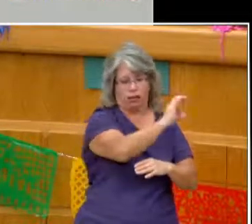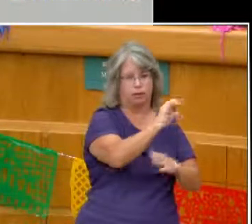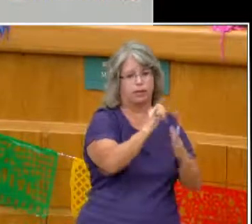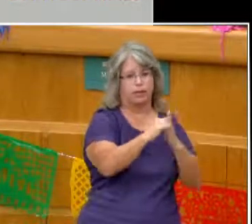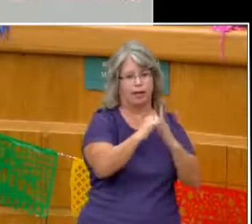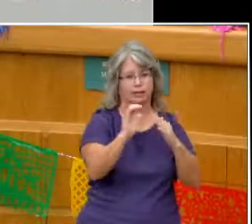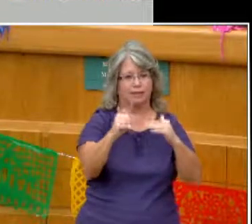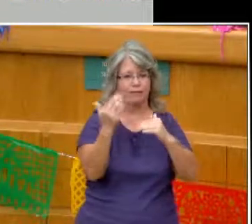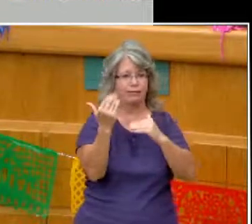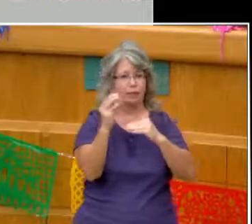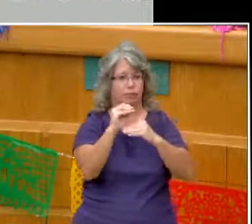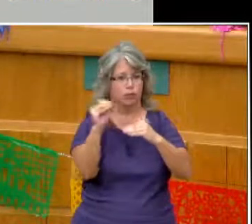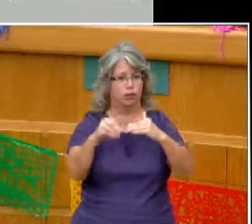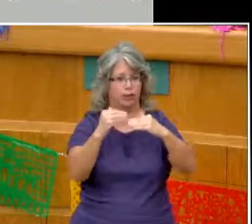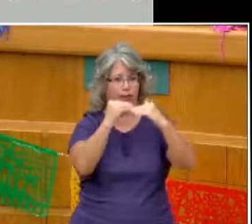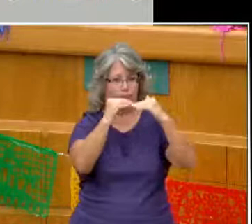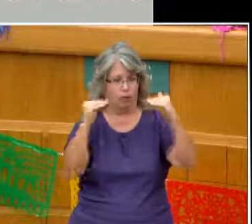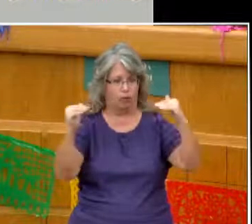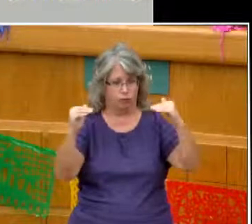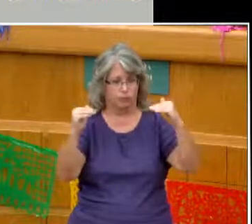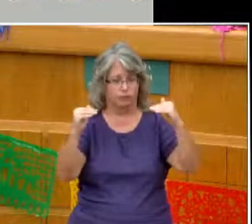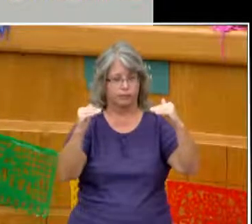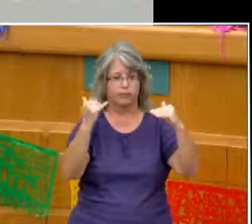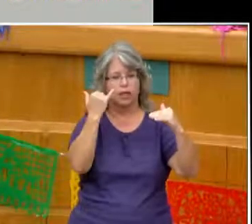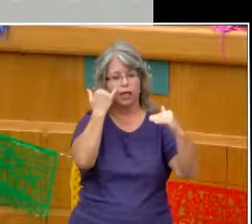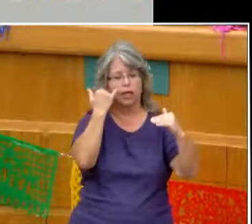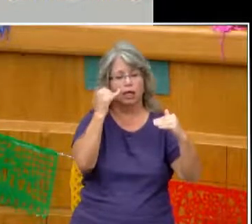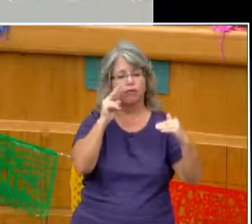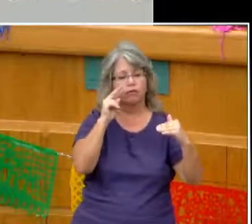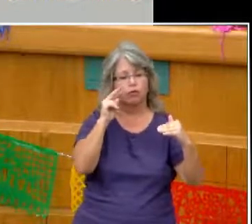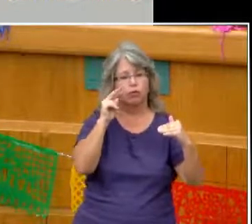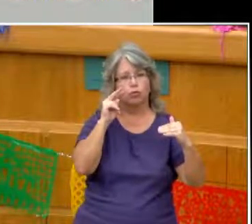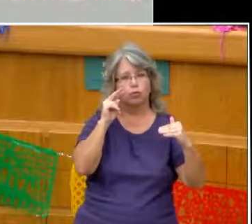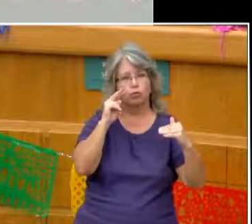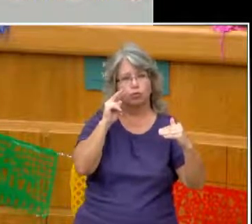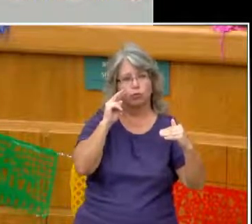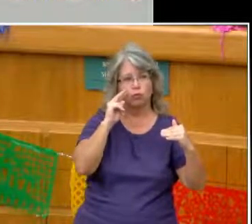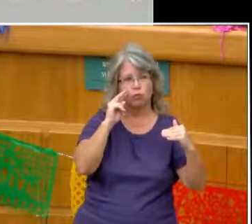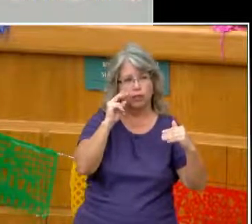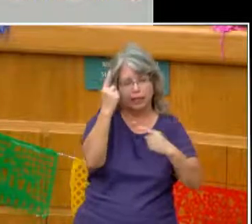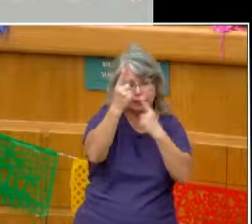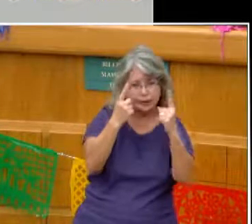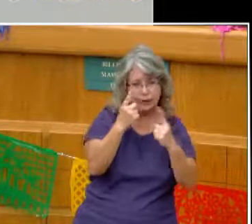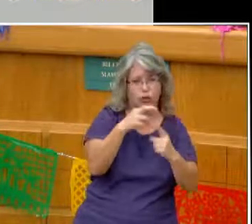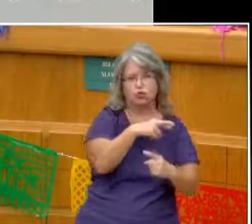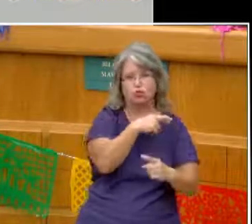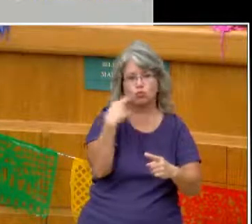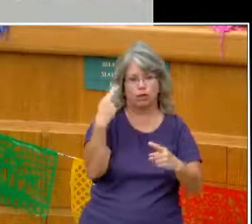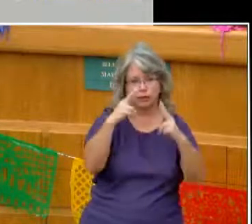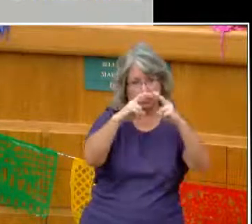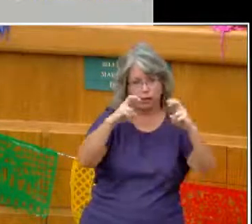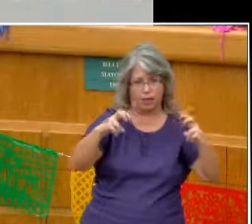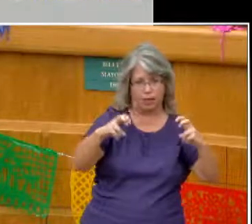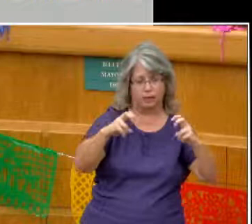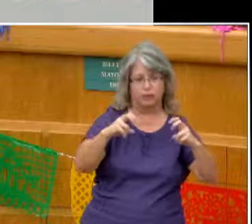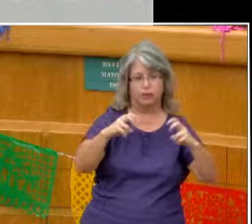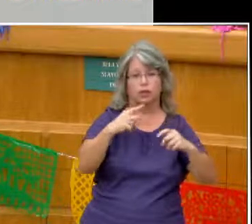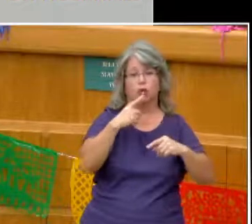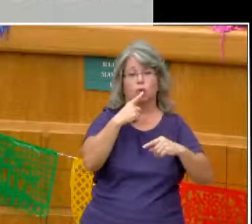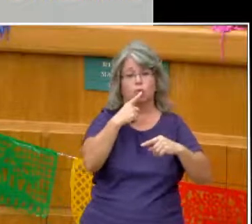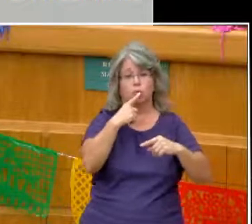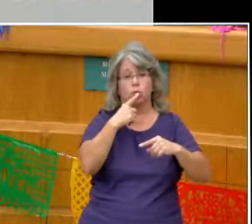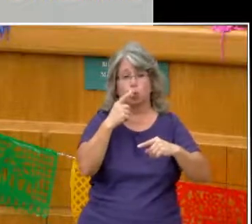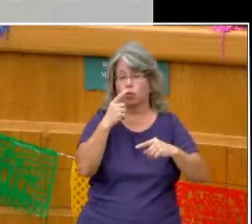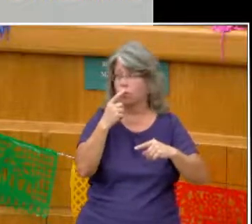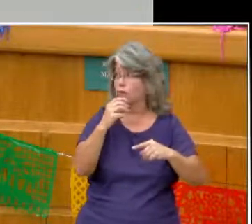you look at the risk analysis for COVID in the community, these red dots mean above that level, there's high